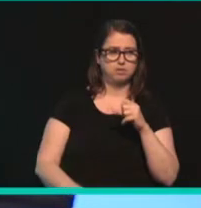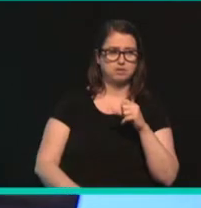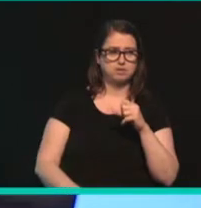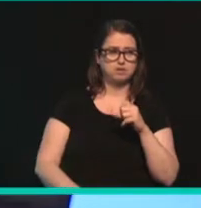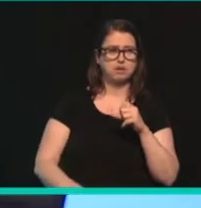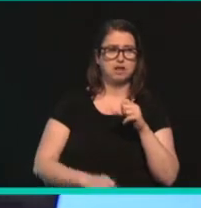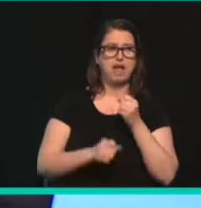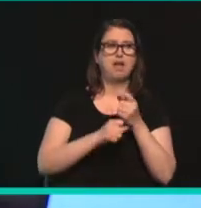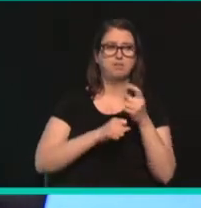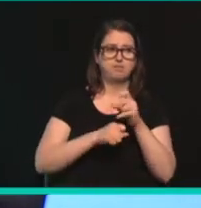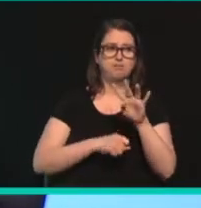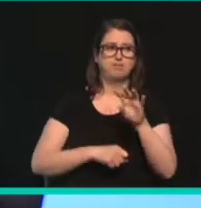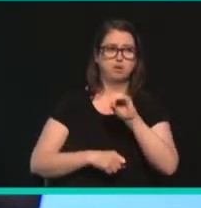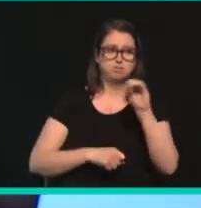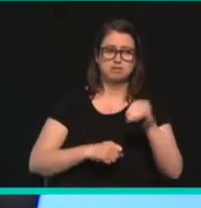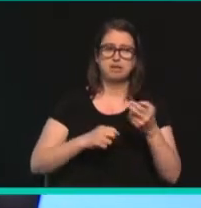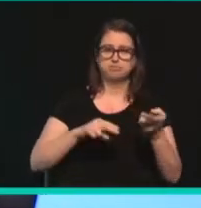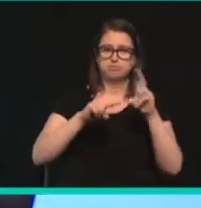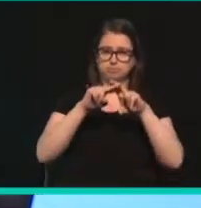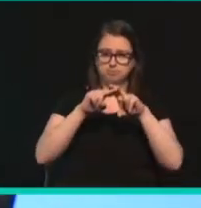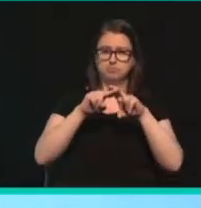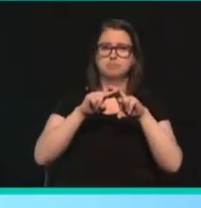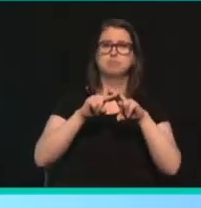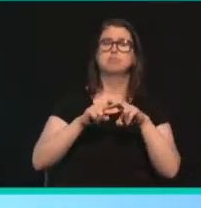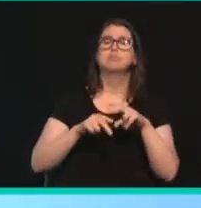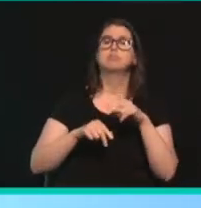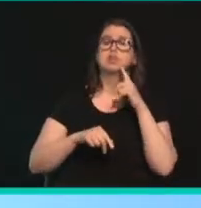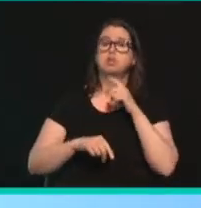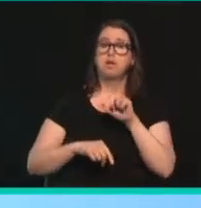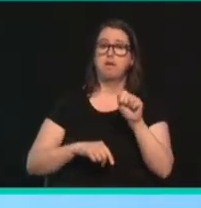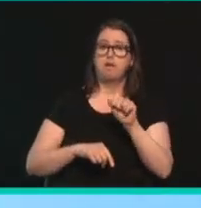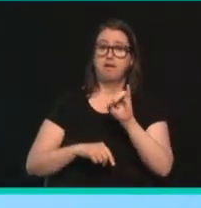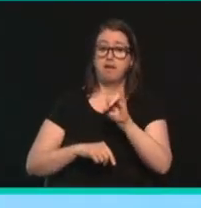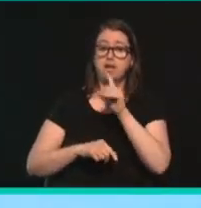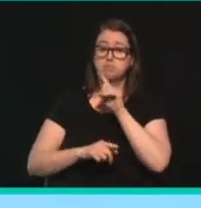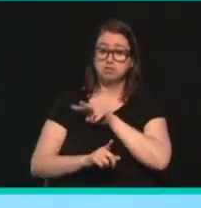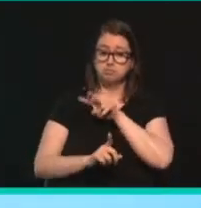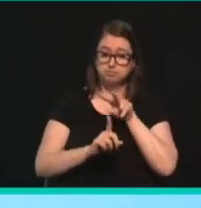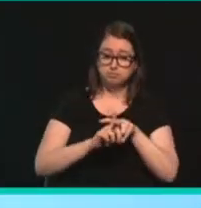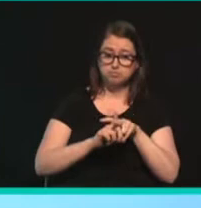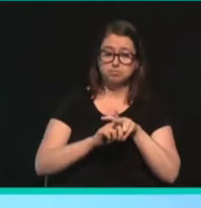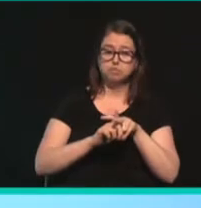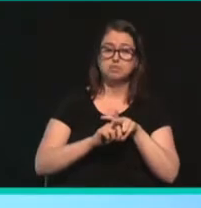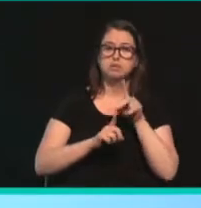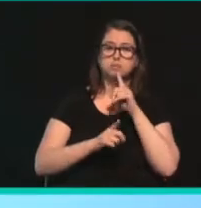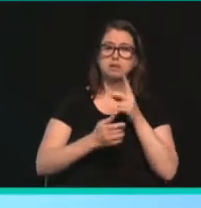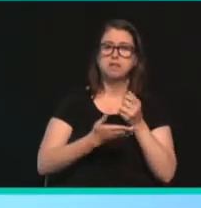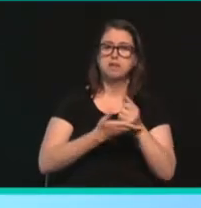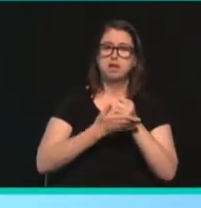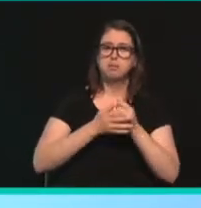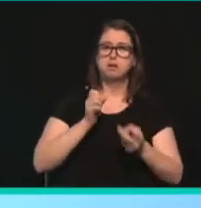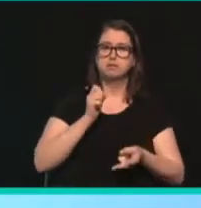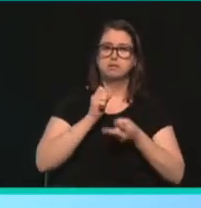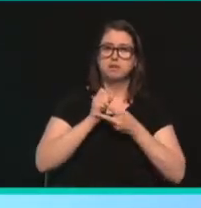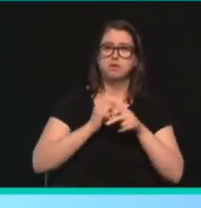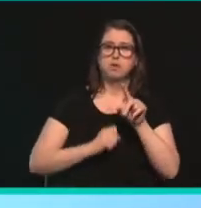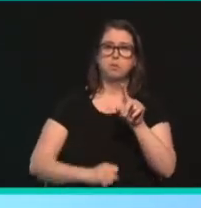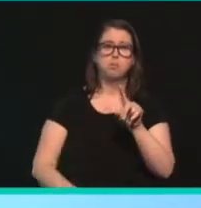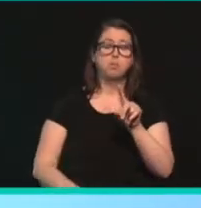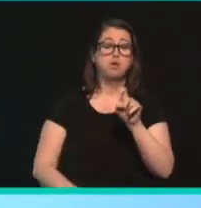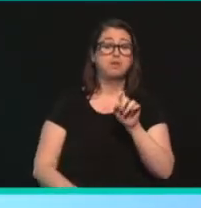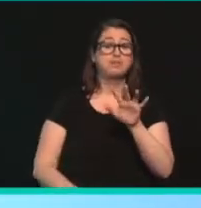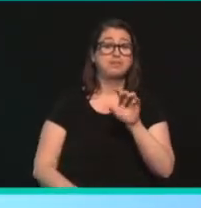Accenture predicts that key clinical health AI applications can potentially save $150